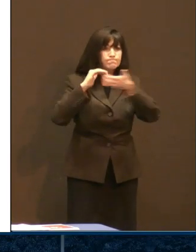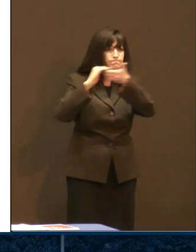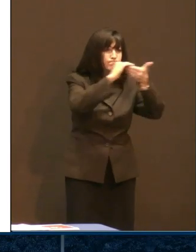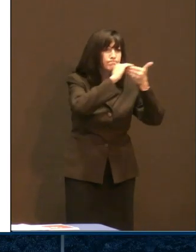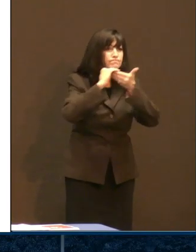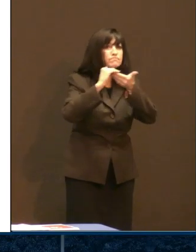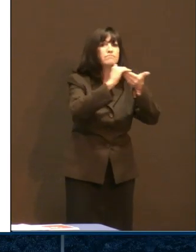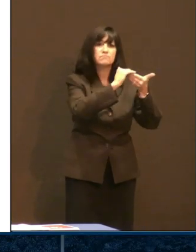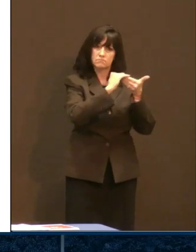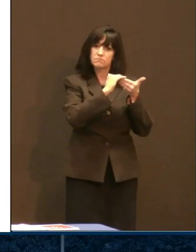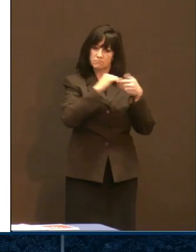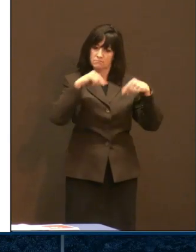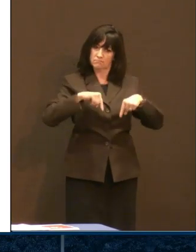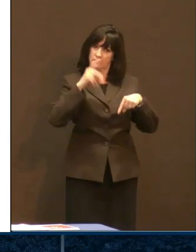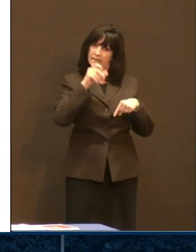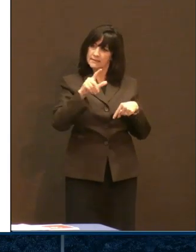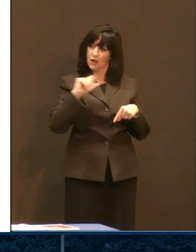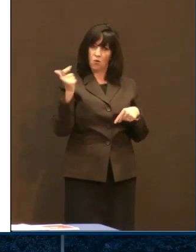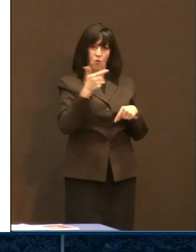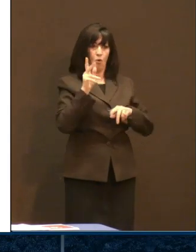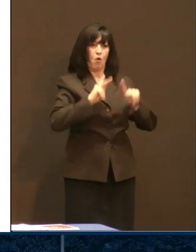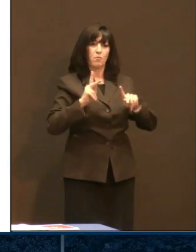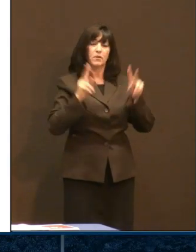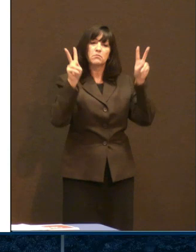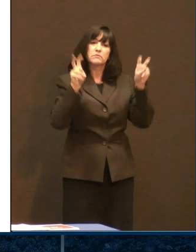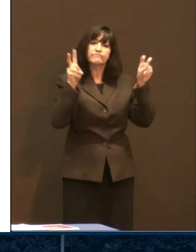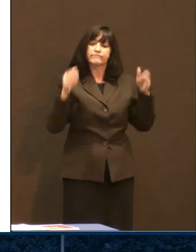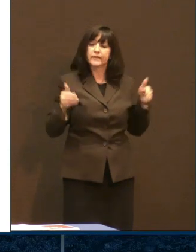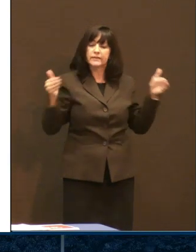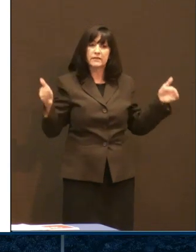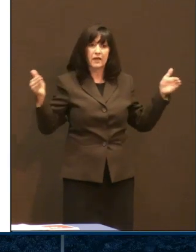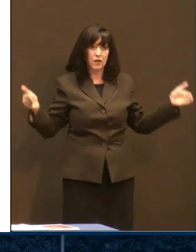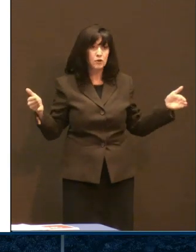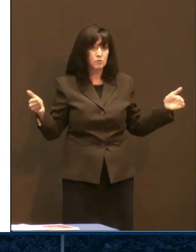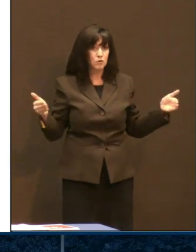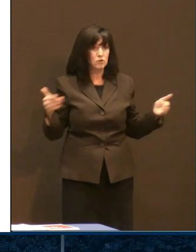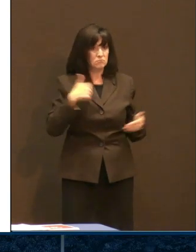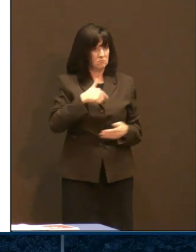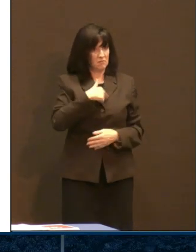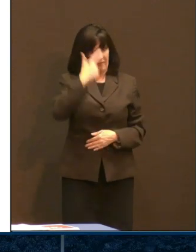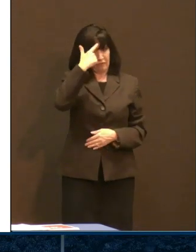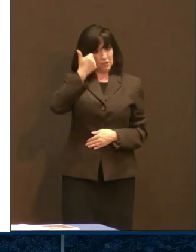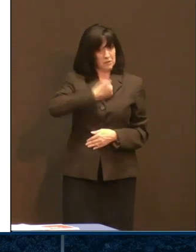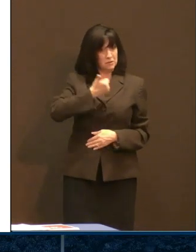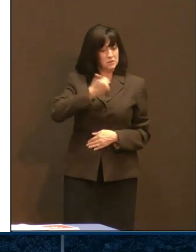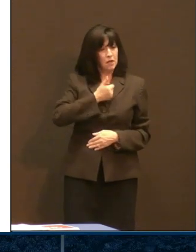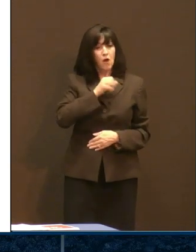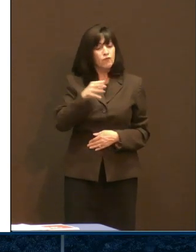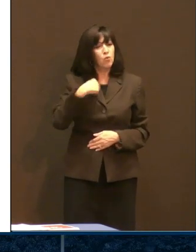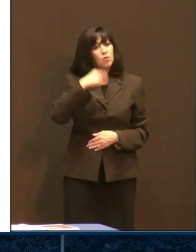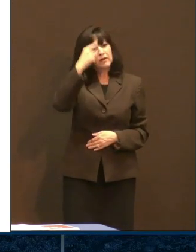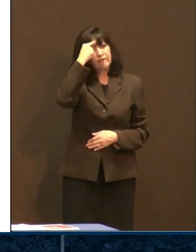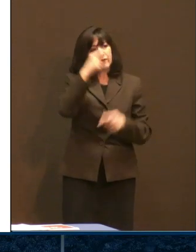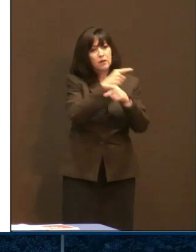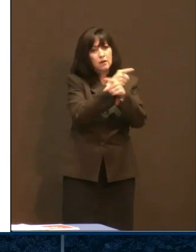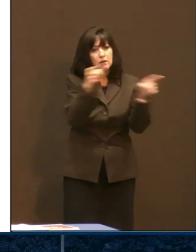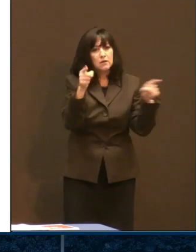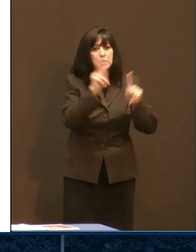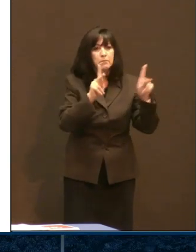all neighbors, or will we respond more selfishly with respect to thinking about